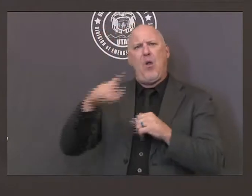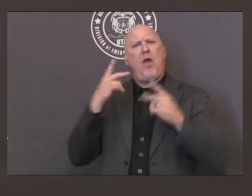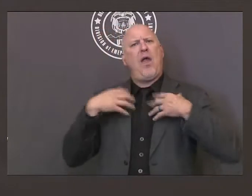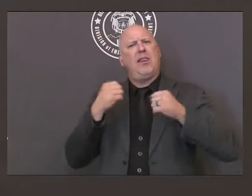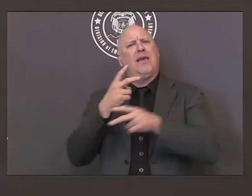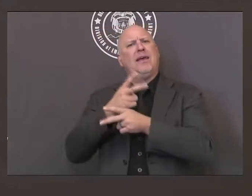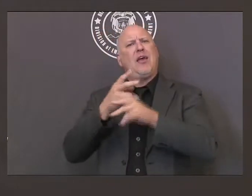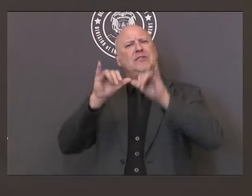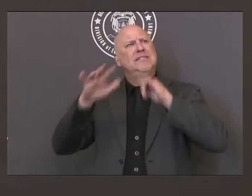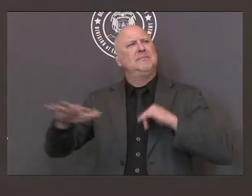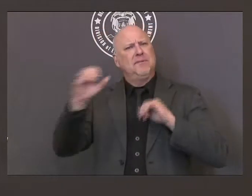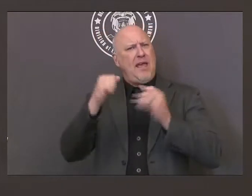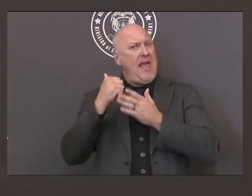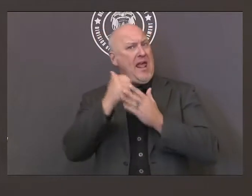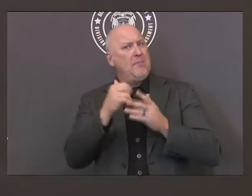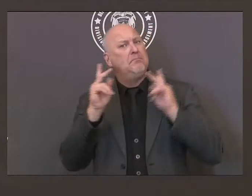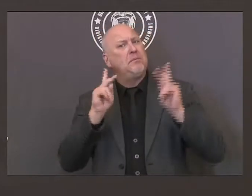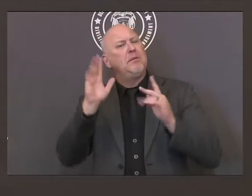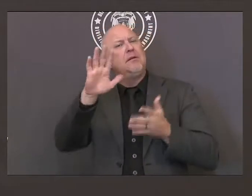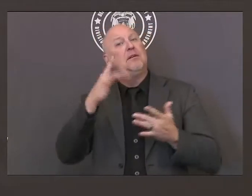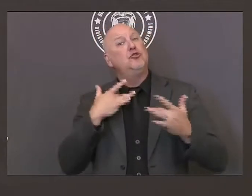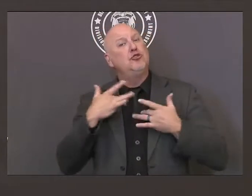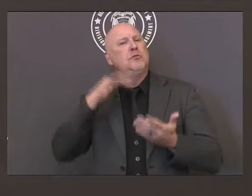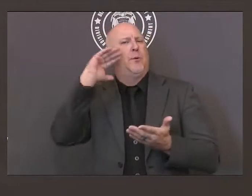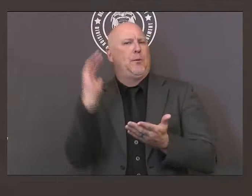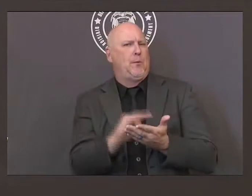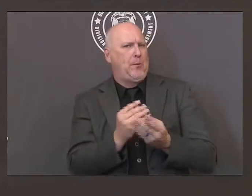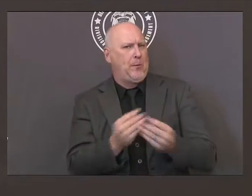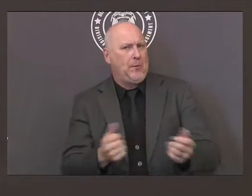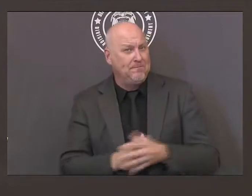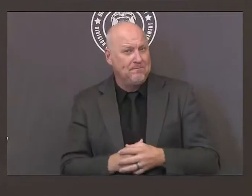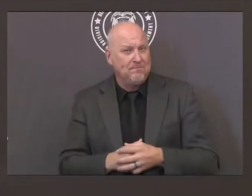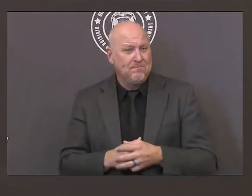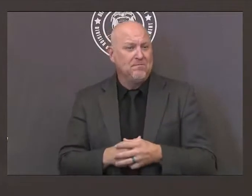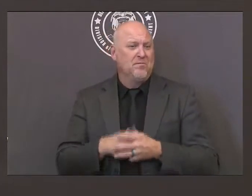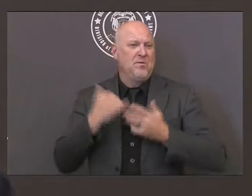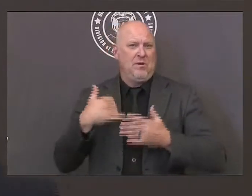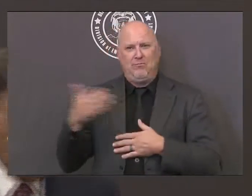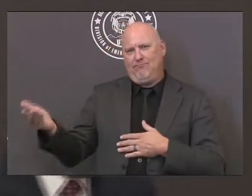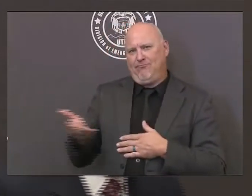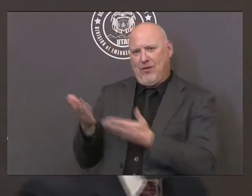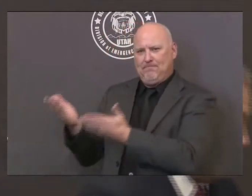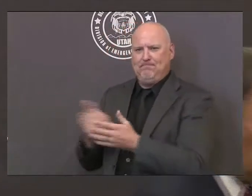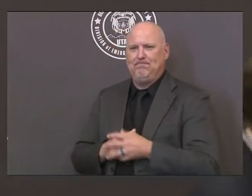take advantage of the opportunity to go in now. So Dr. Breesacker, if you'll come forward.